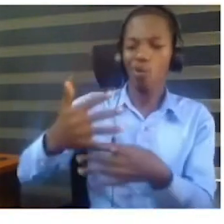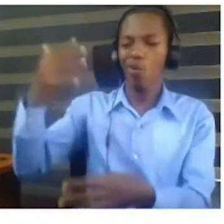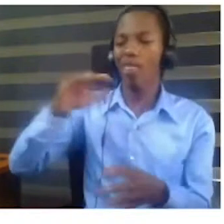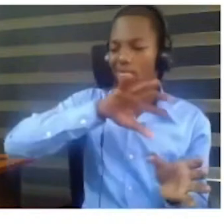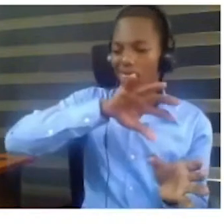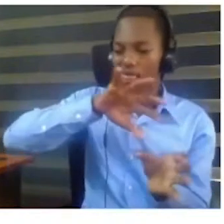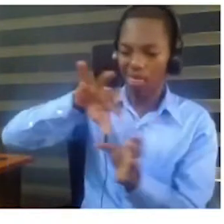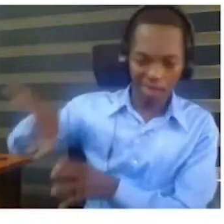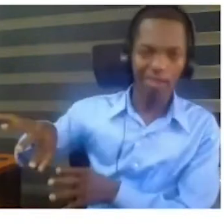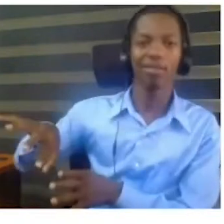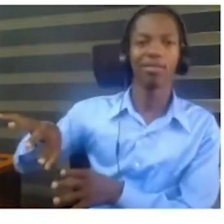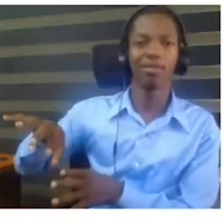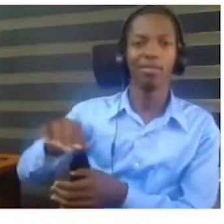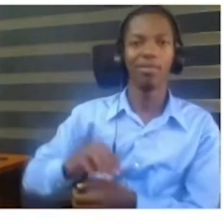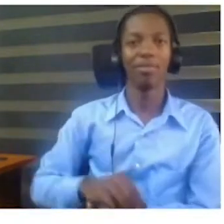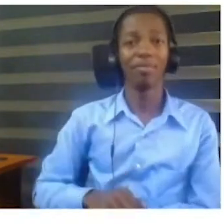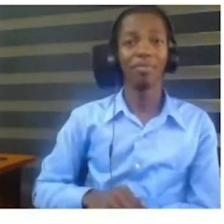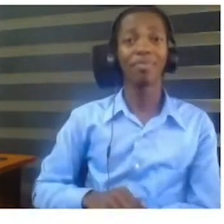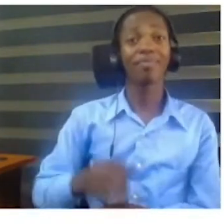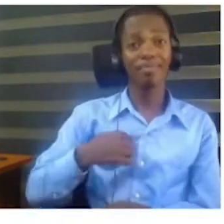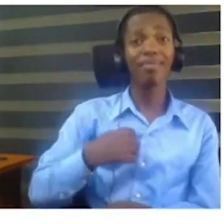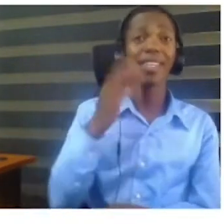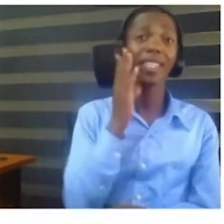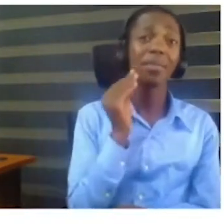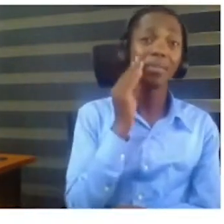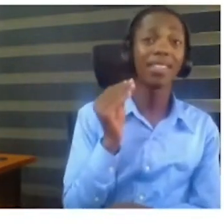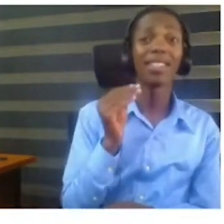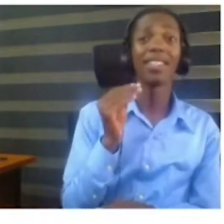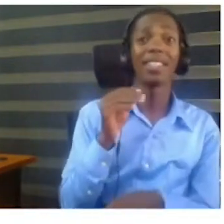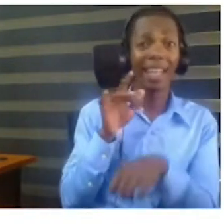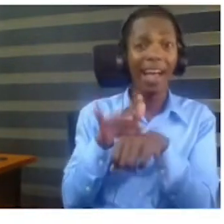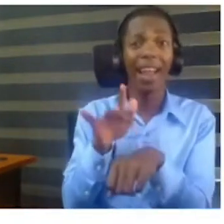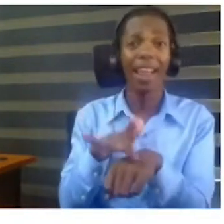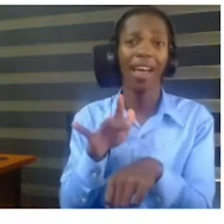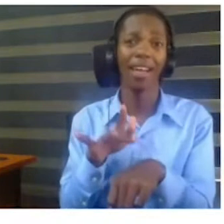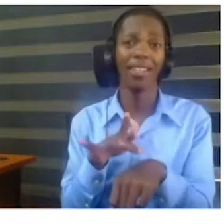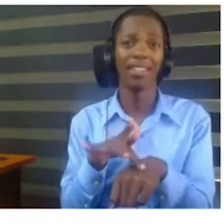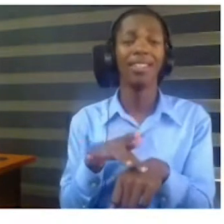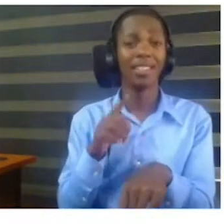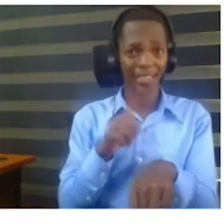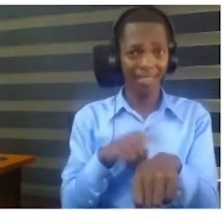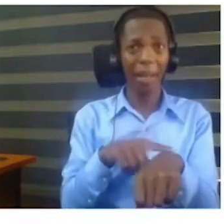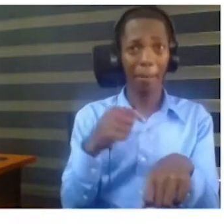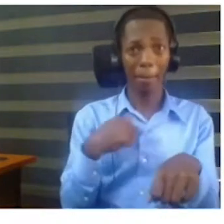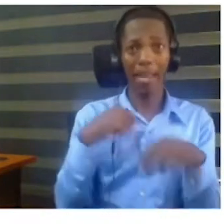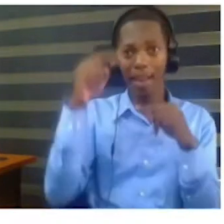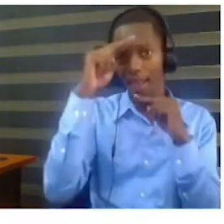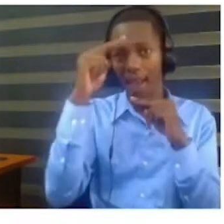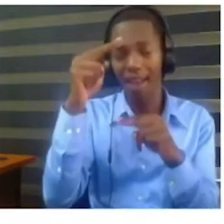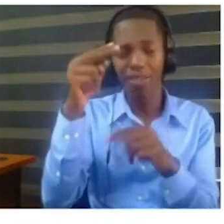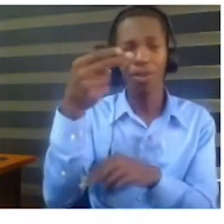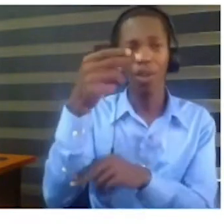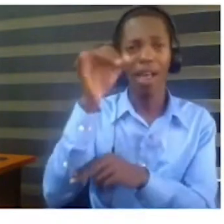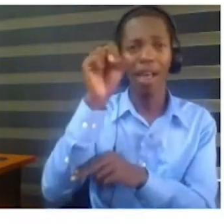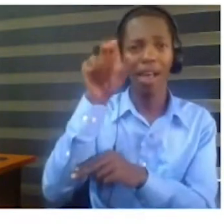I had an experience like this very early on, way back in high school. And a teacher approached me